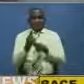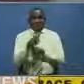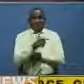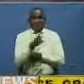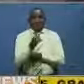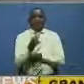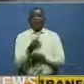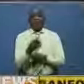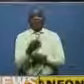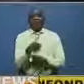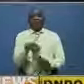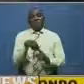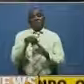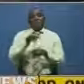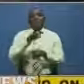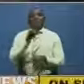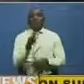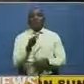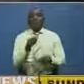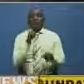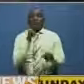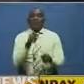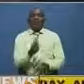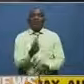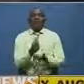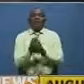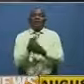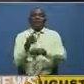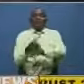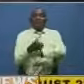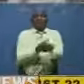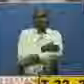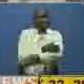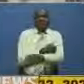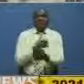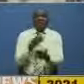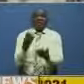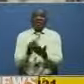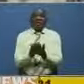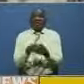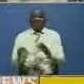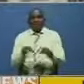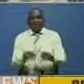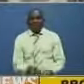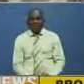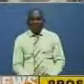job. It helps to improve our economic activities there,